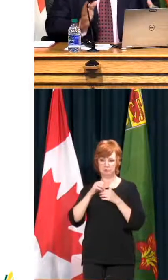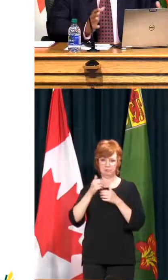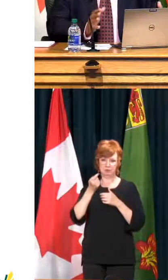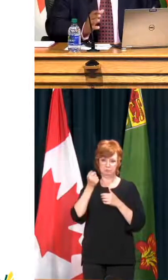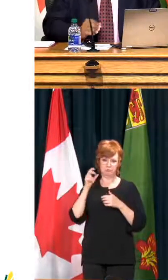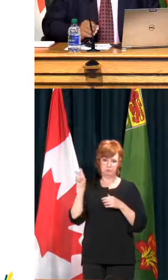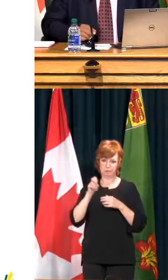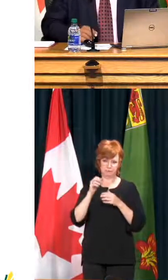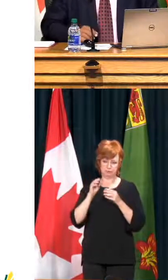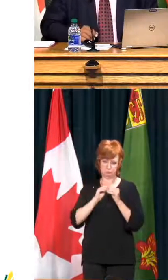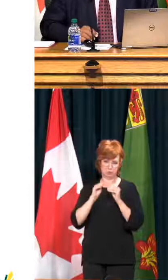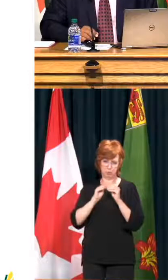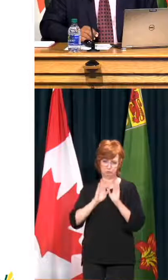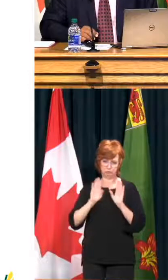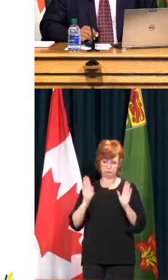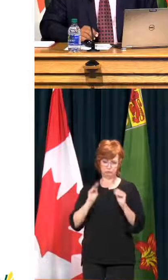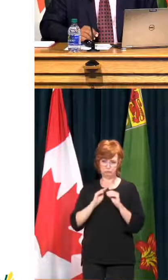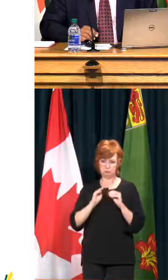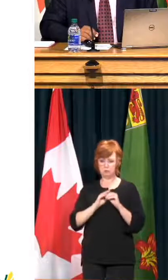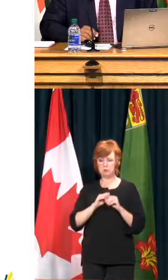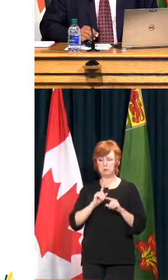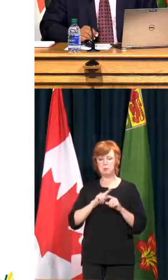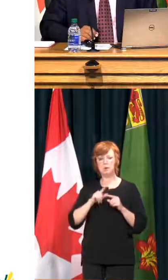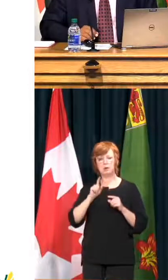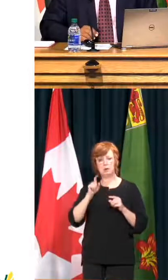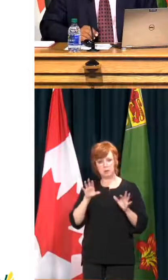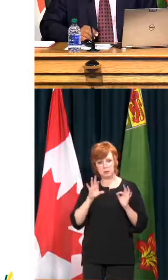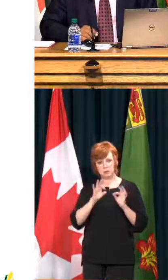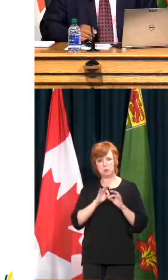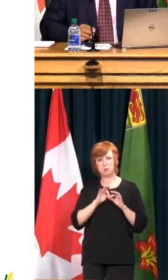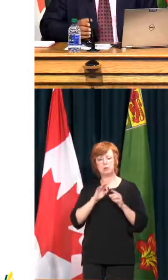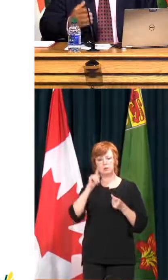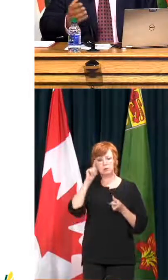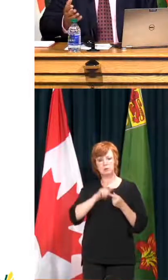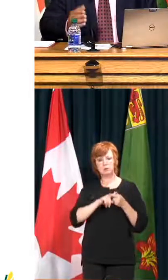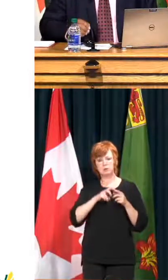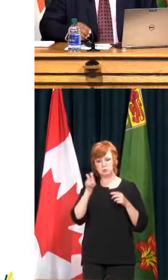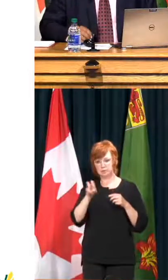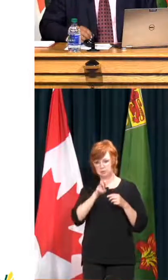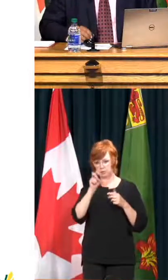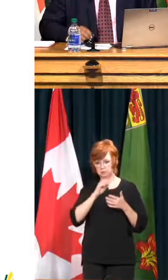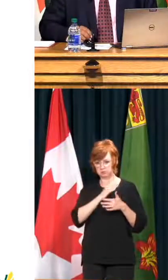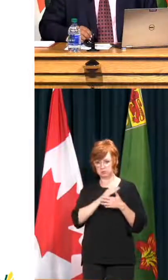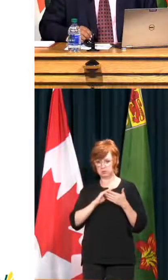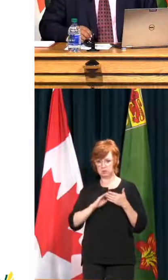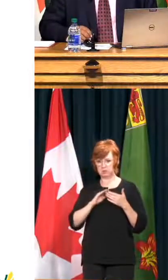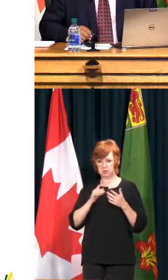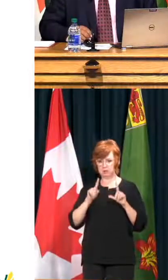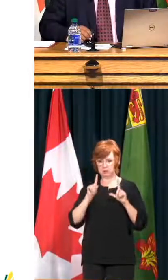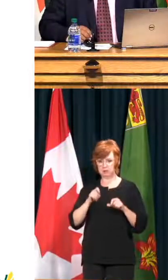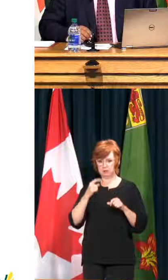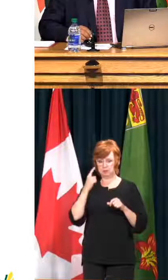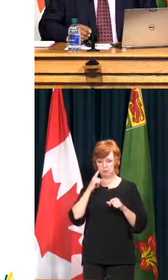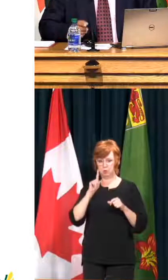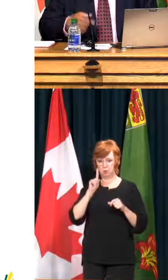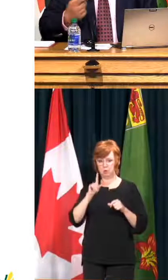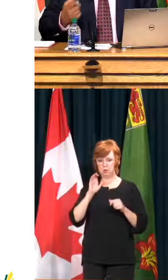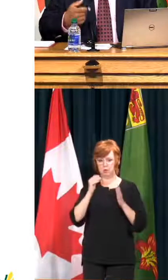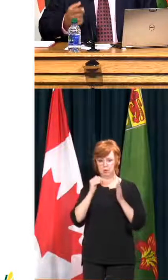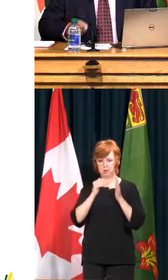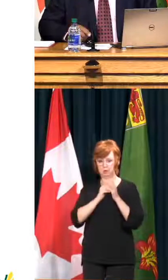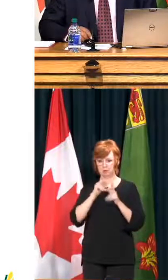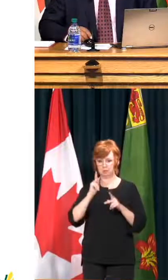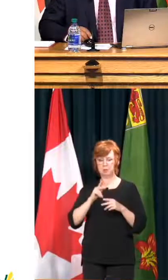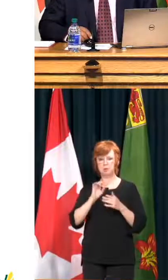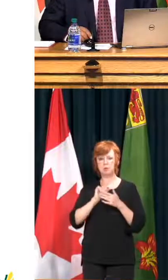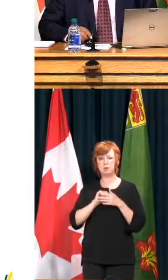because that reduces the number of people who are exposed. Tests per 100,000 are going up, which is important, because that is important